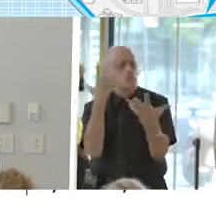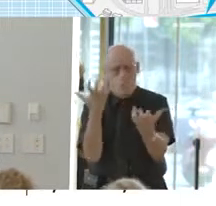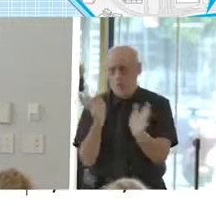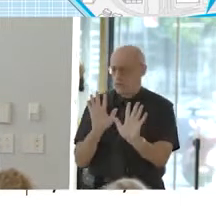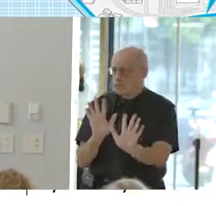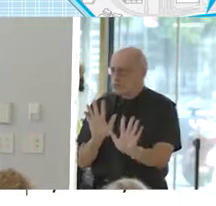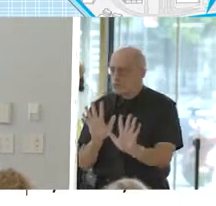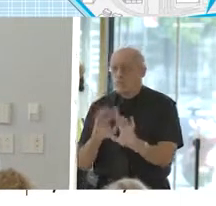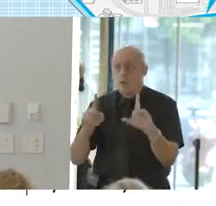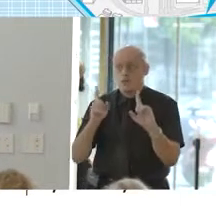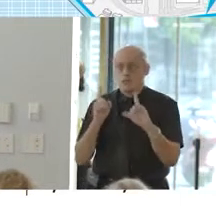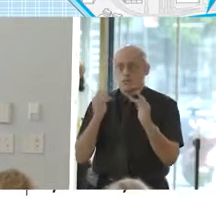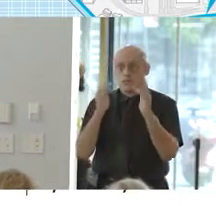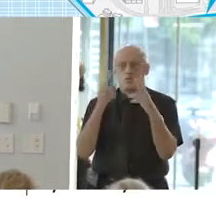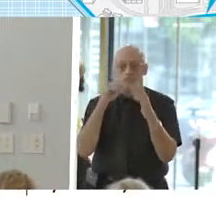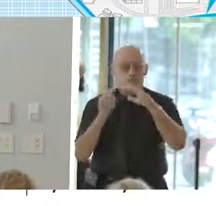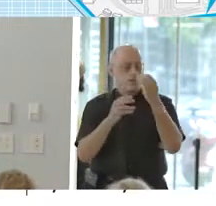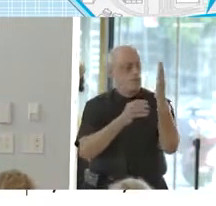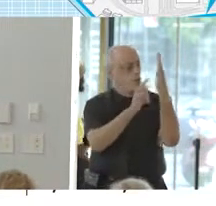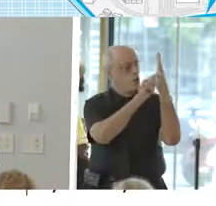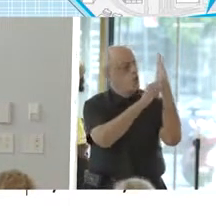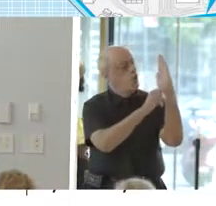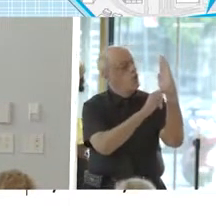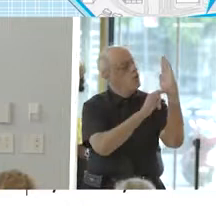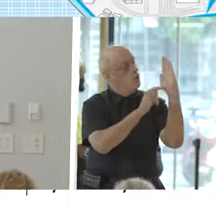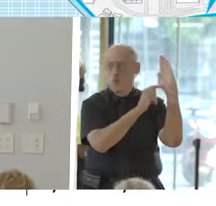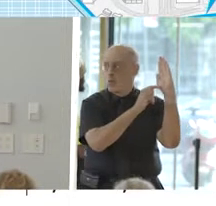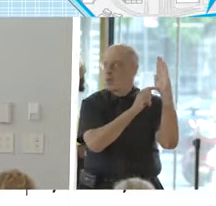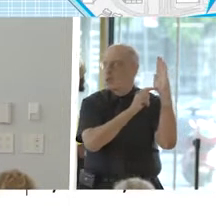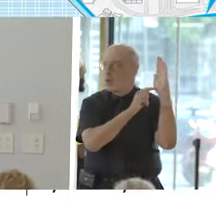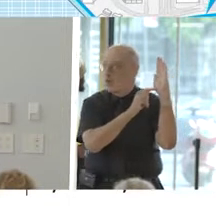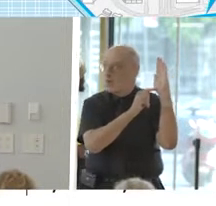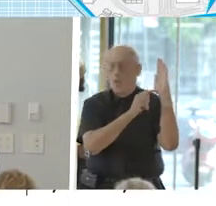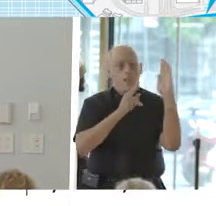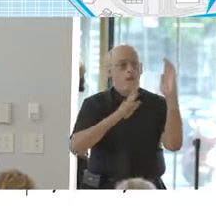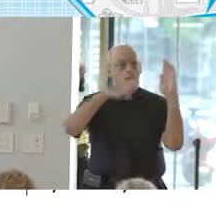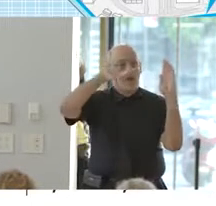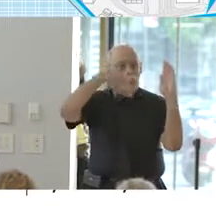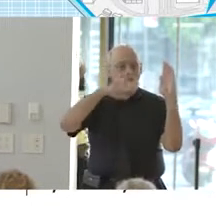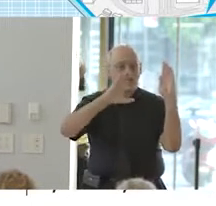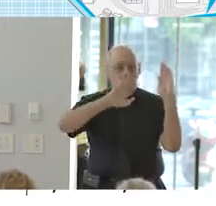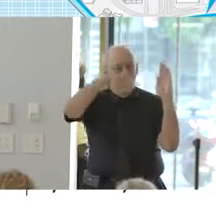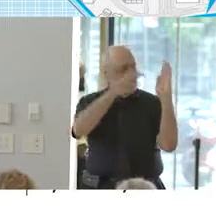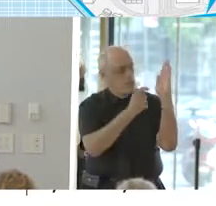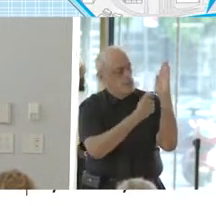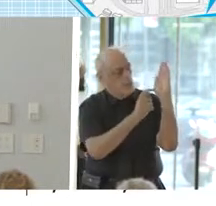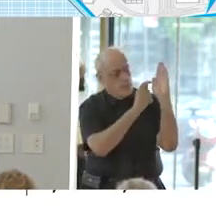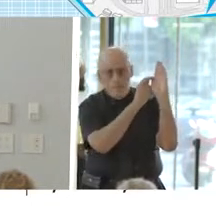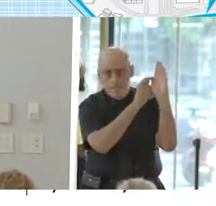later. But as you get to the west of that project, you'll see the Battery Park City projects come into